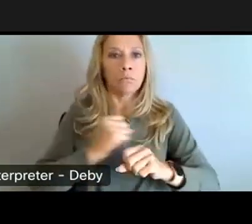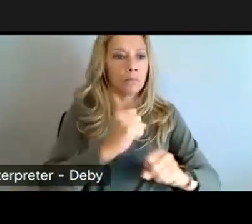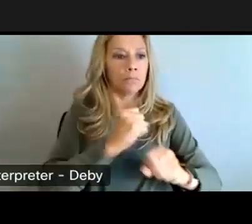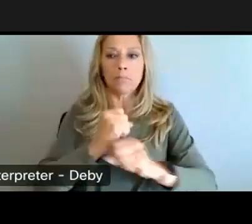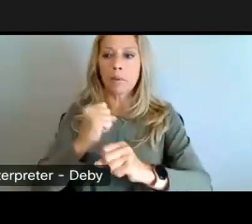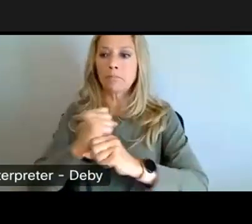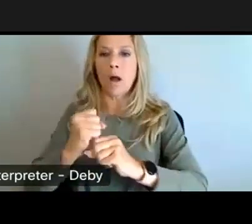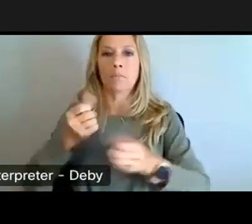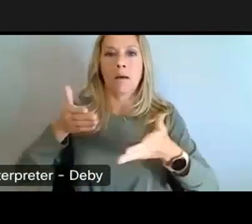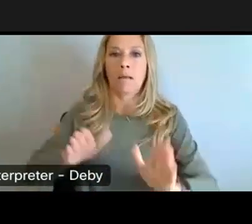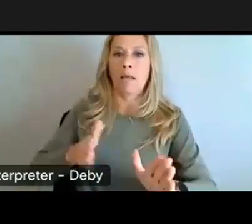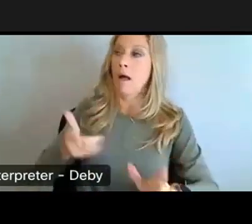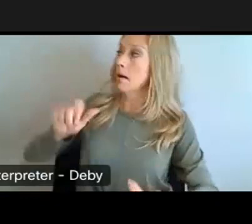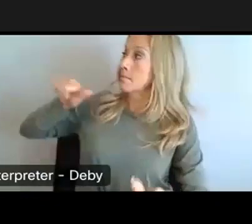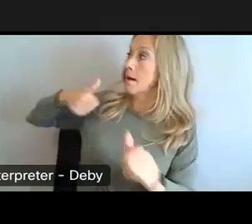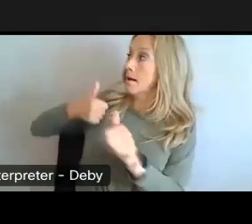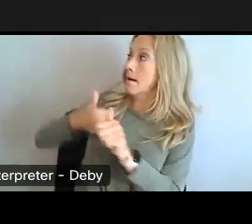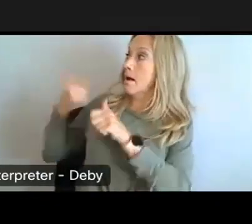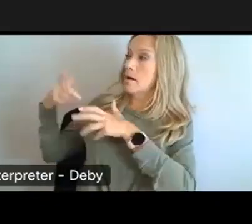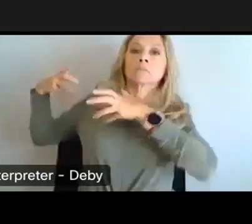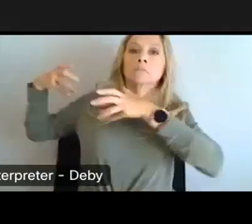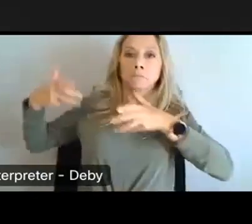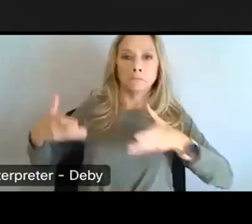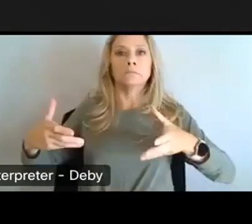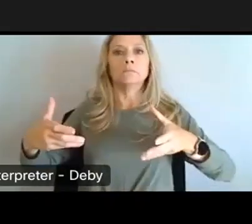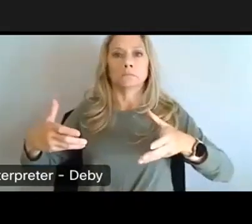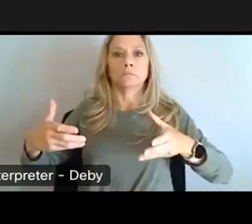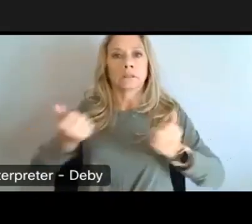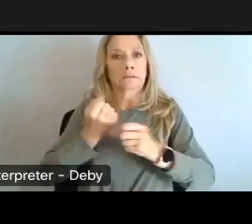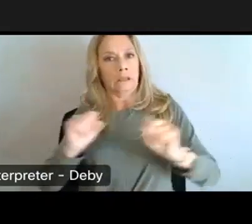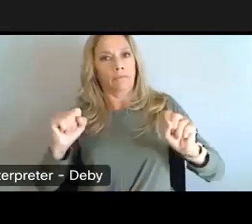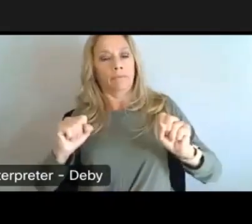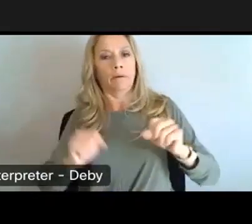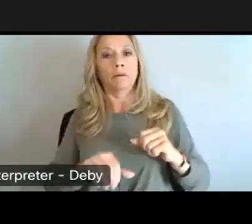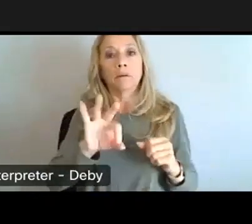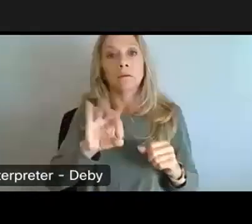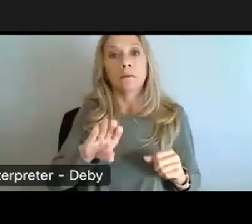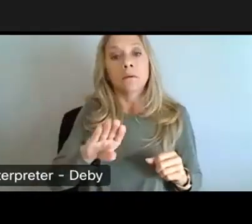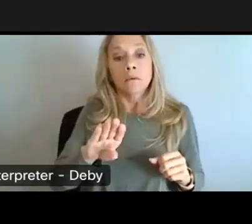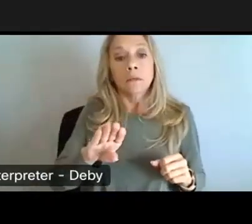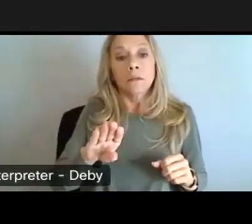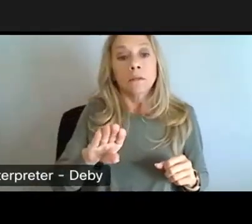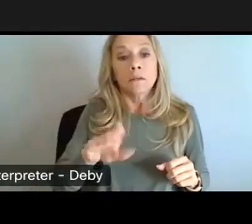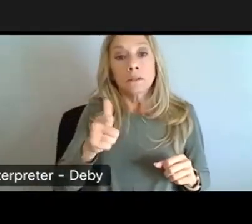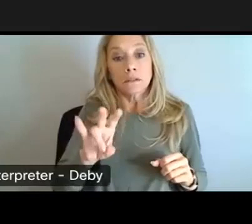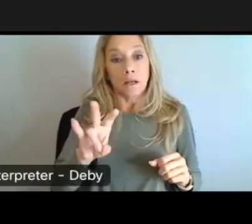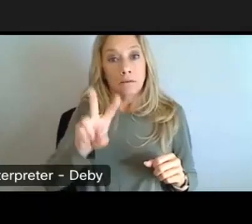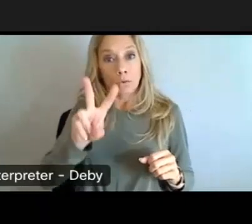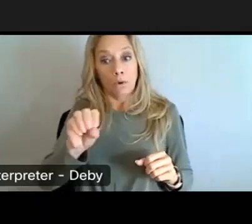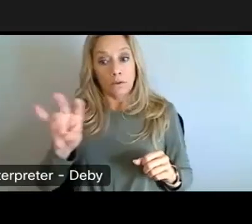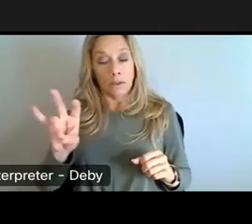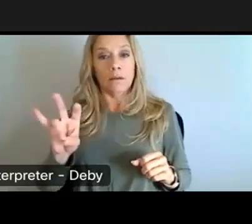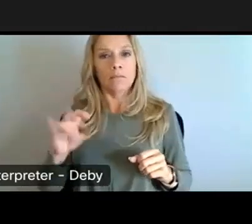up behind us and continue their missions. And on 27 February 2007, we started out for